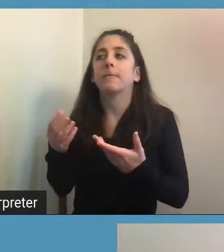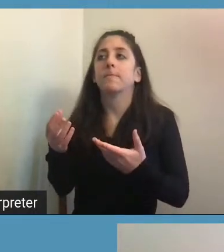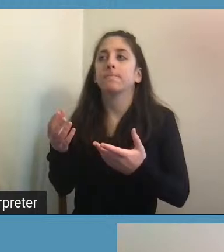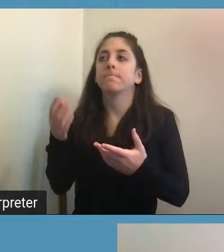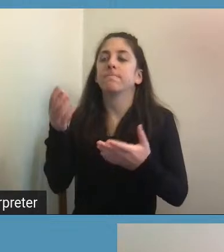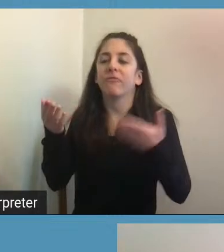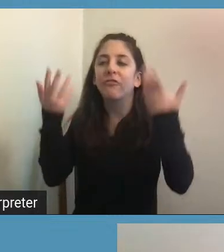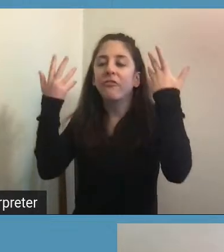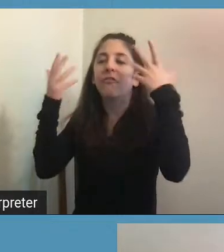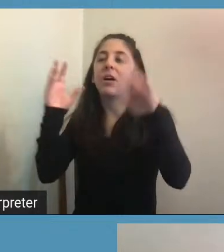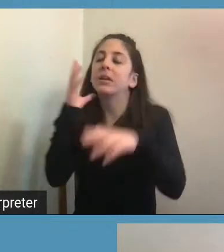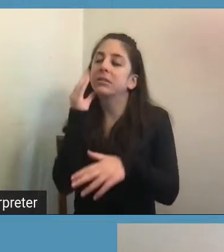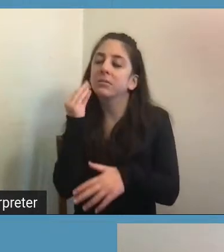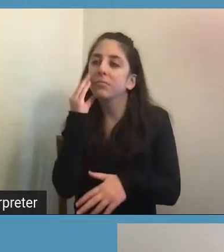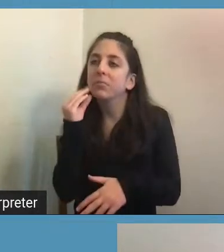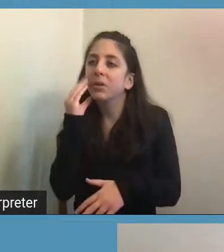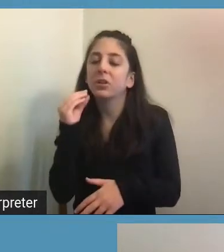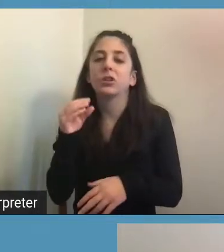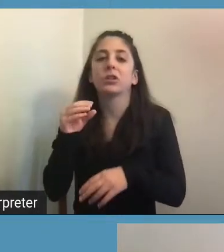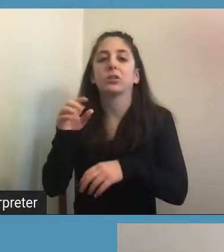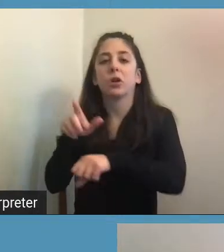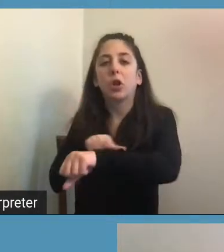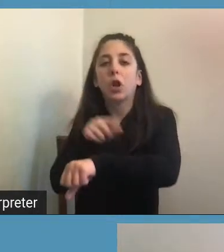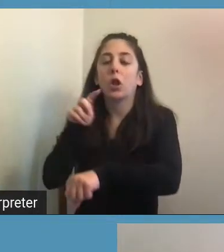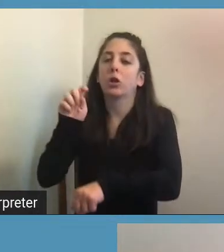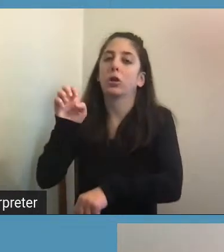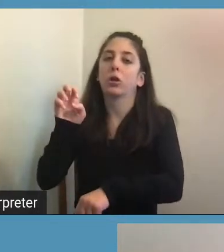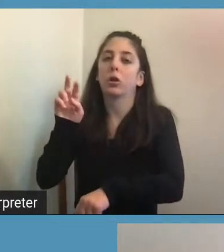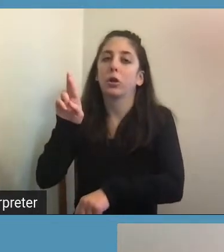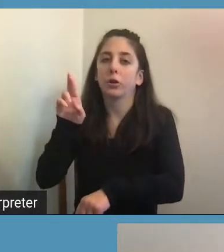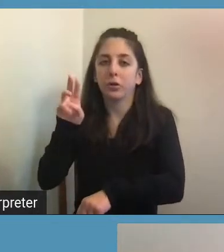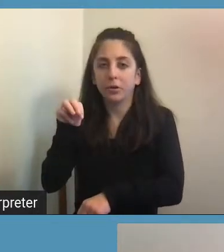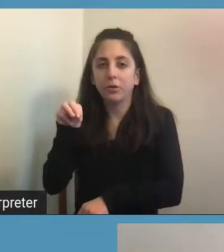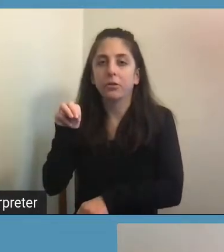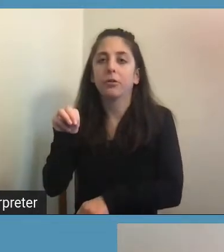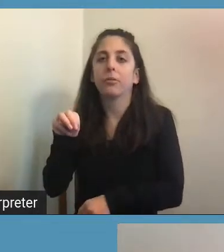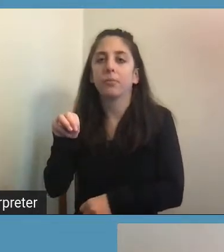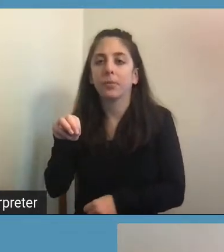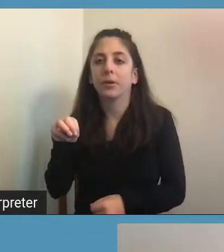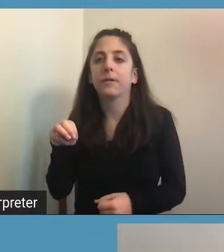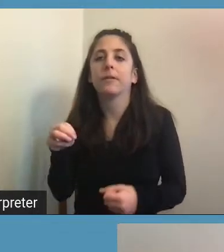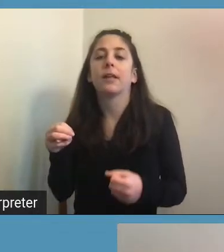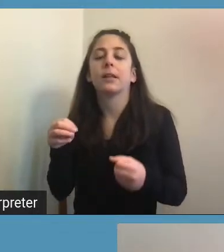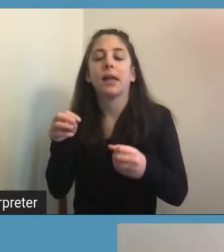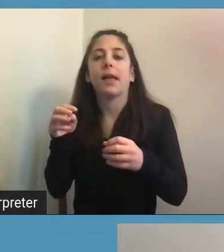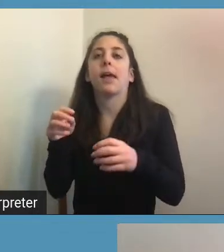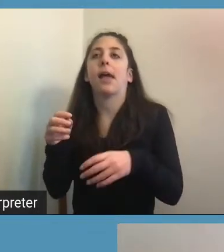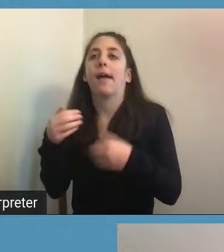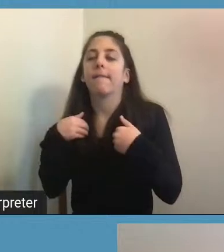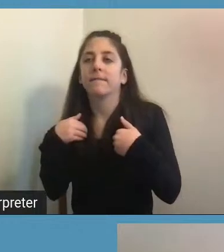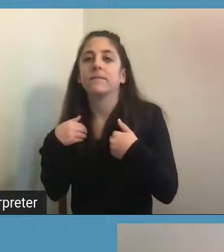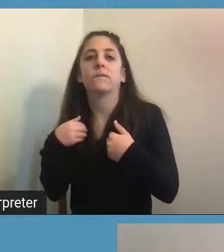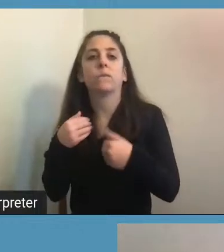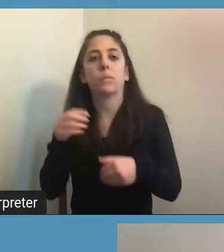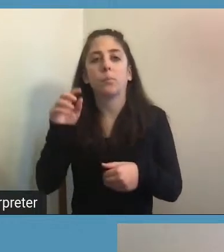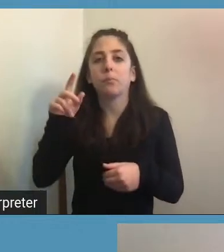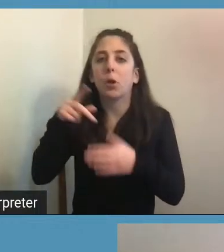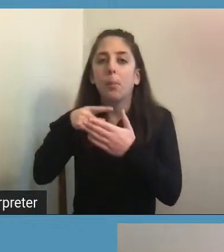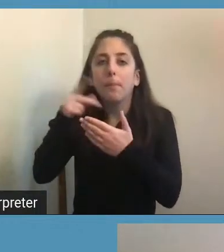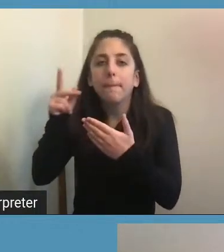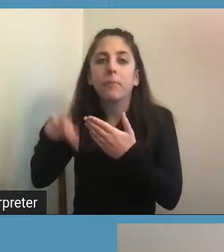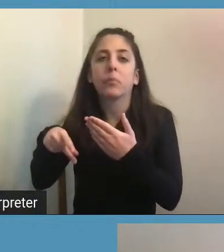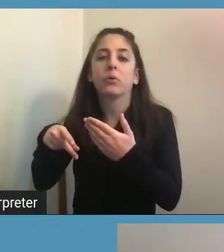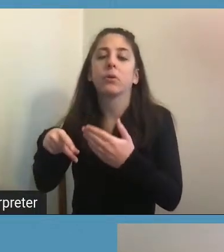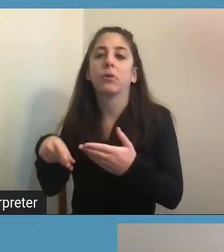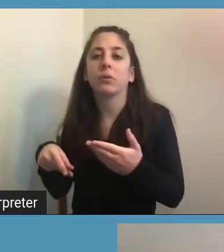with those, especially long-term campaigns that also have like intermittent programming going on with them. Mm-hmm. The way that I